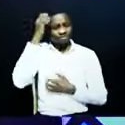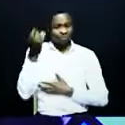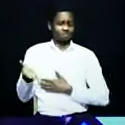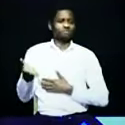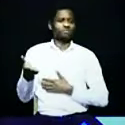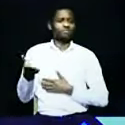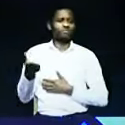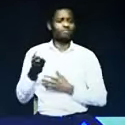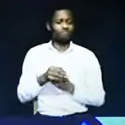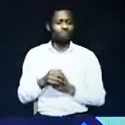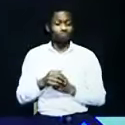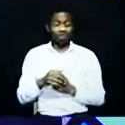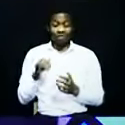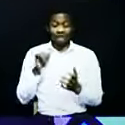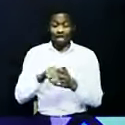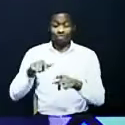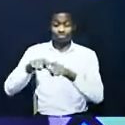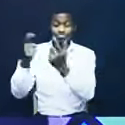And